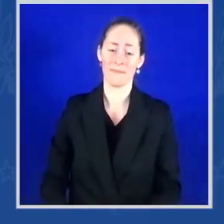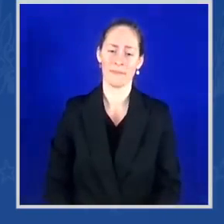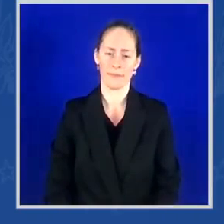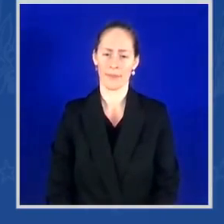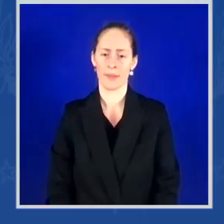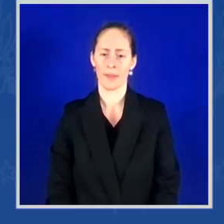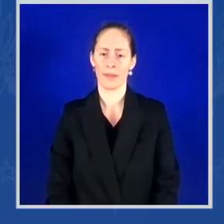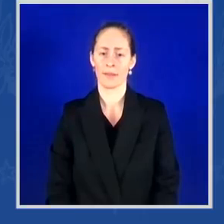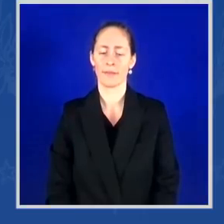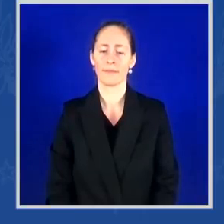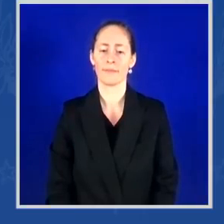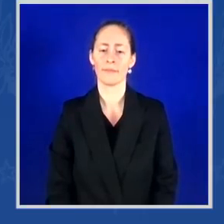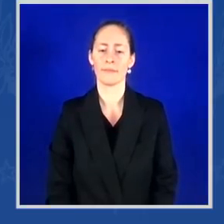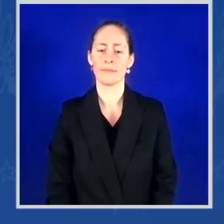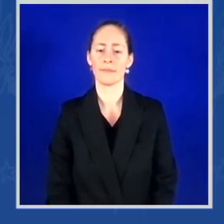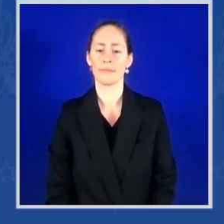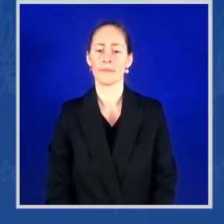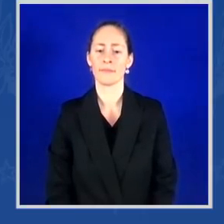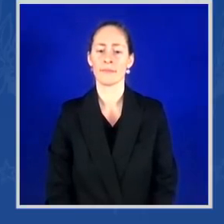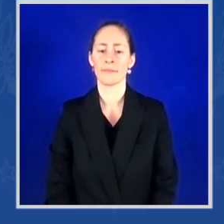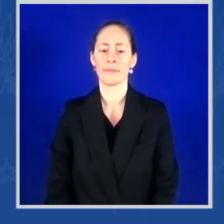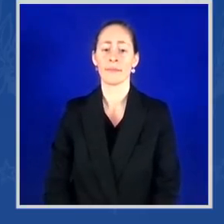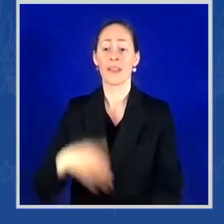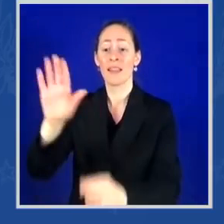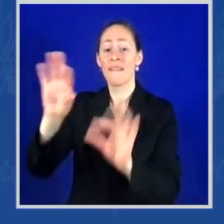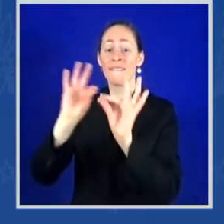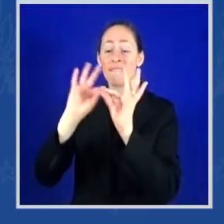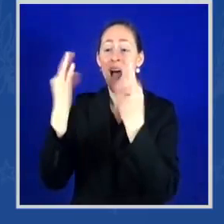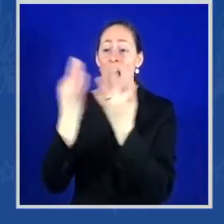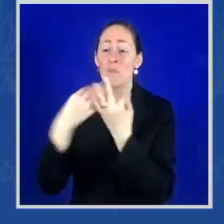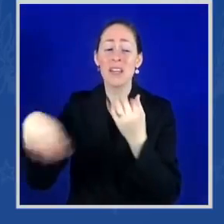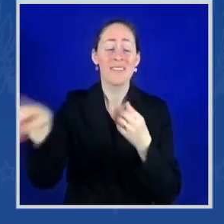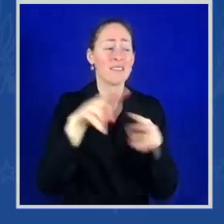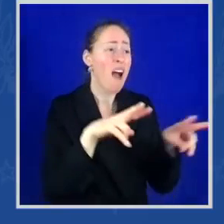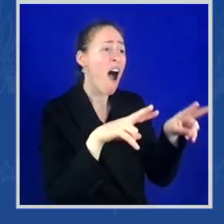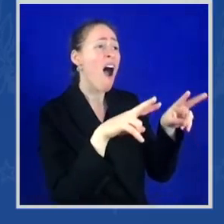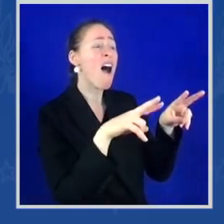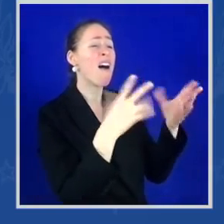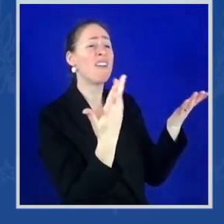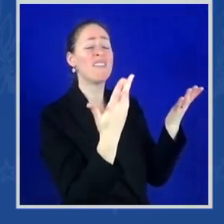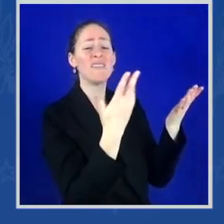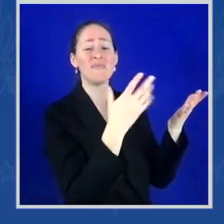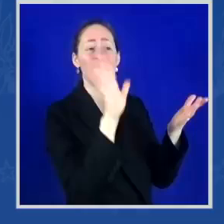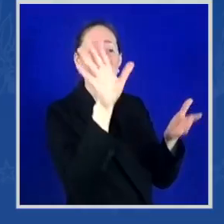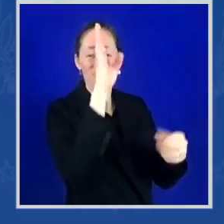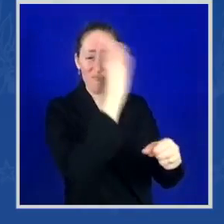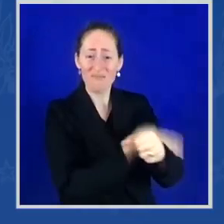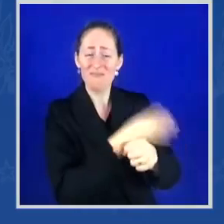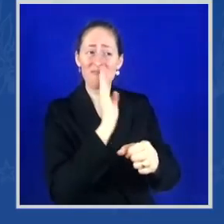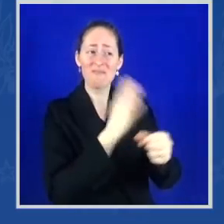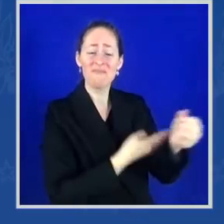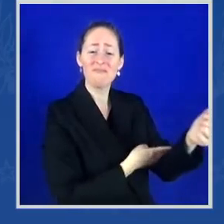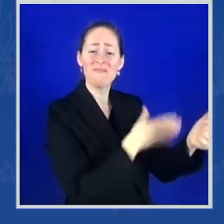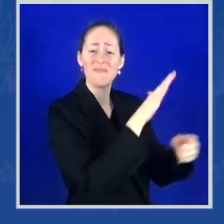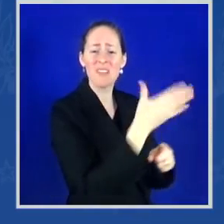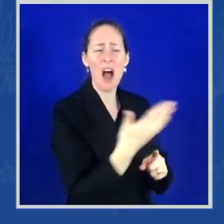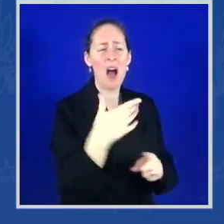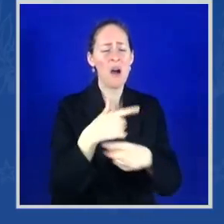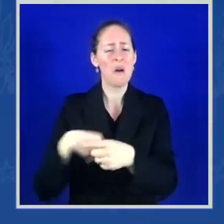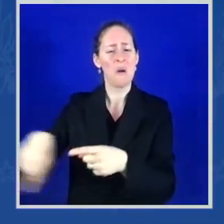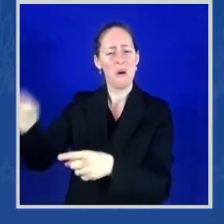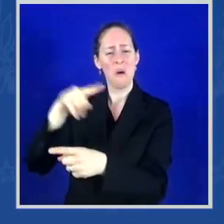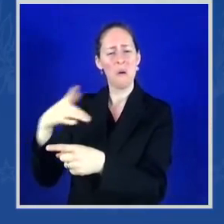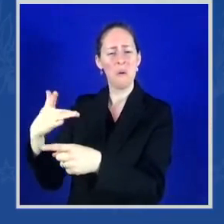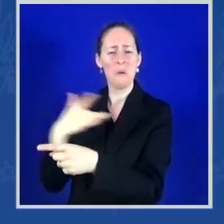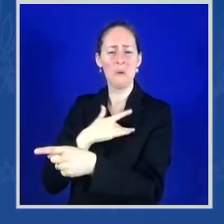is torn in half by the grief. The communities are never whole again. Folks, it's also an important tradition